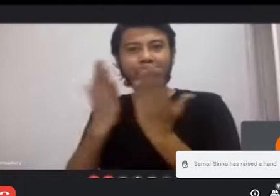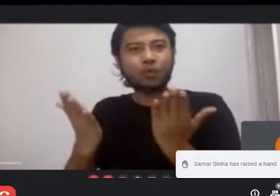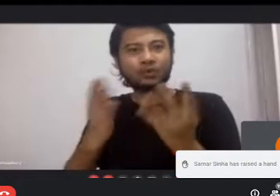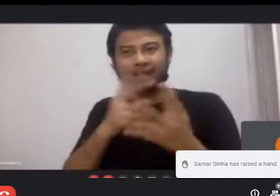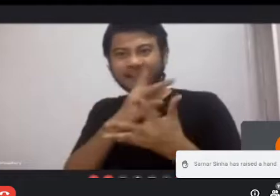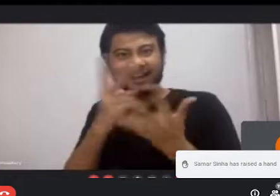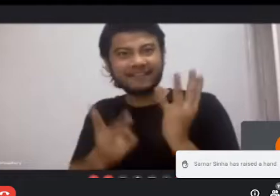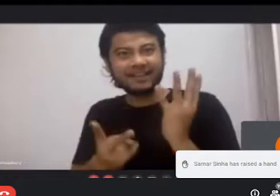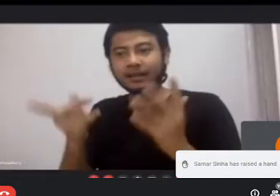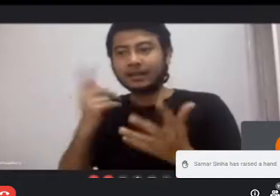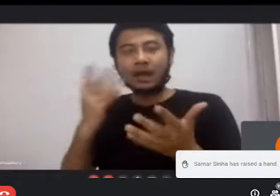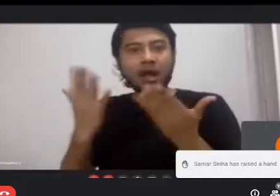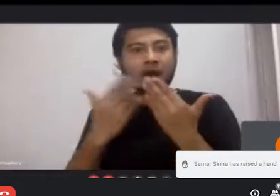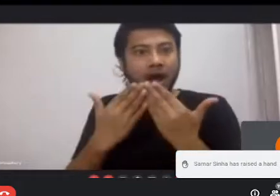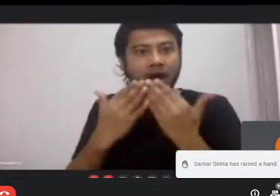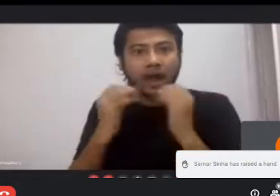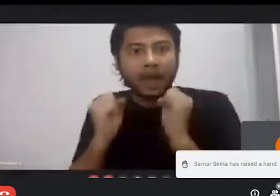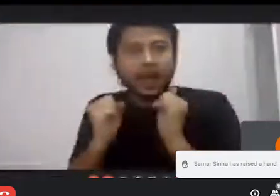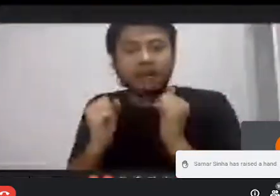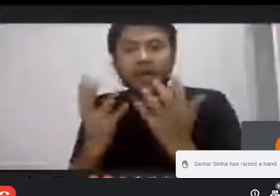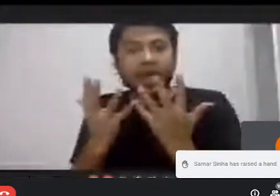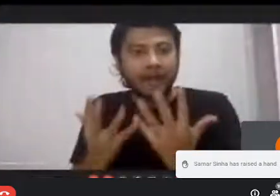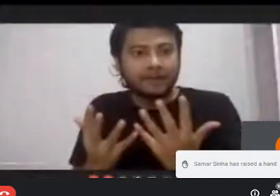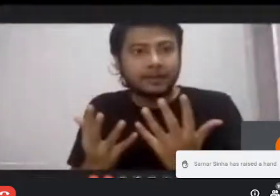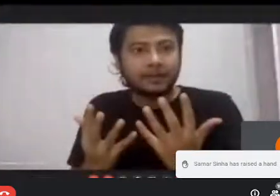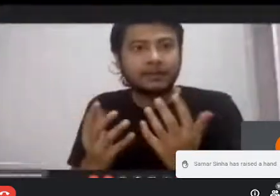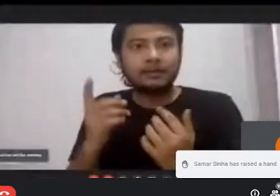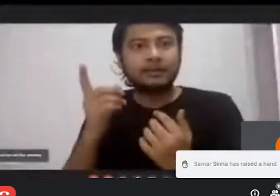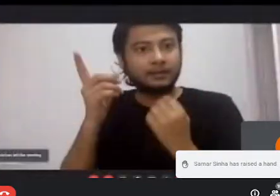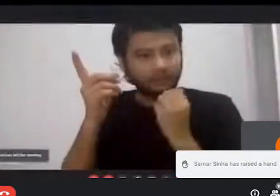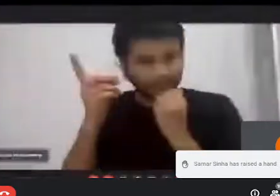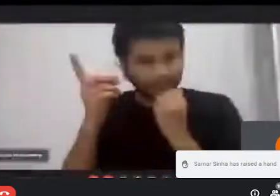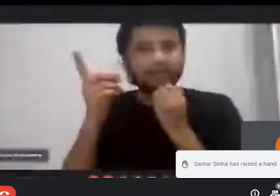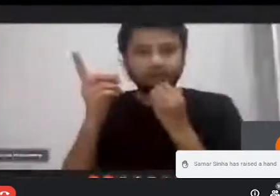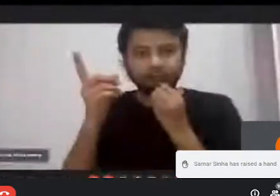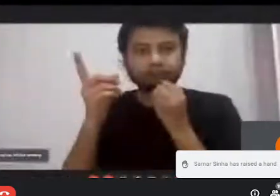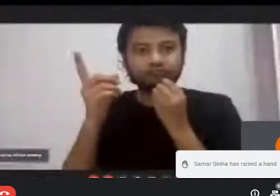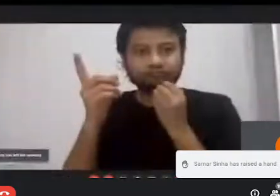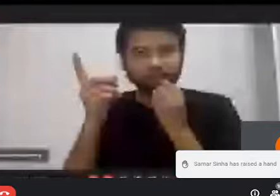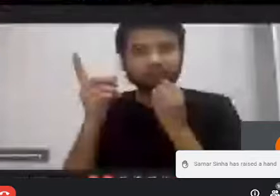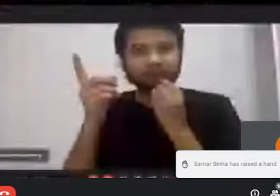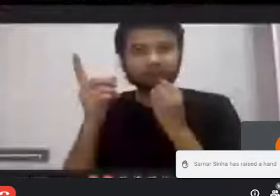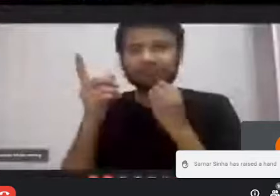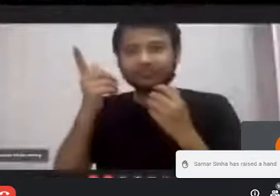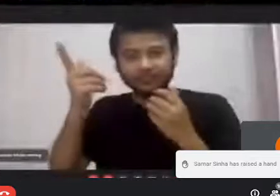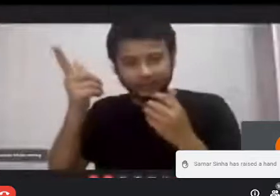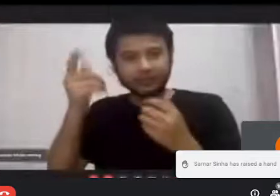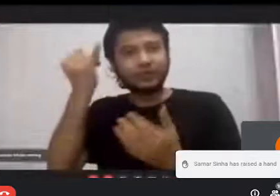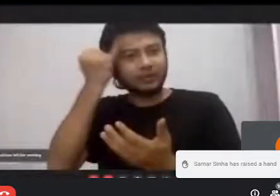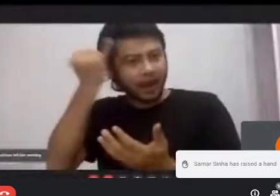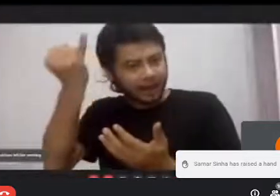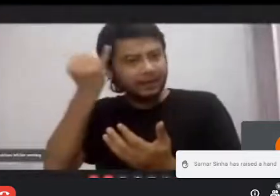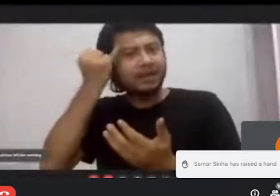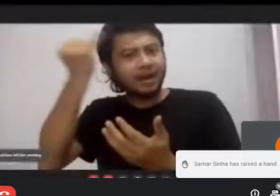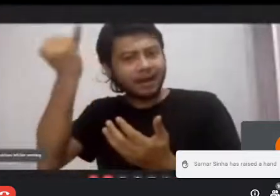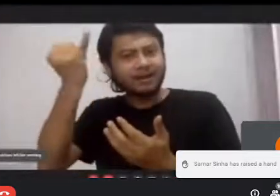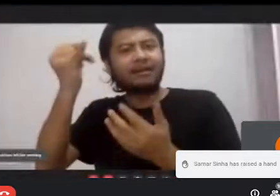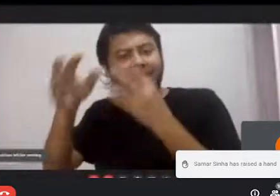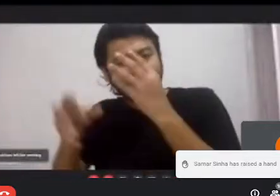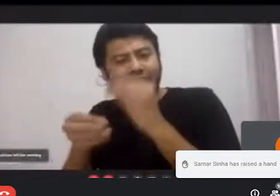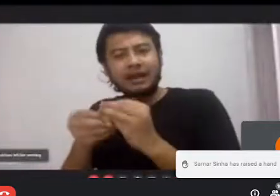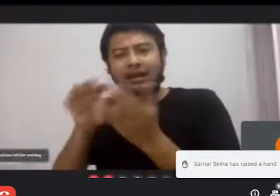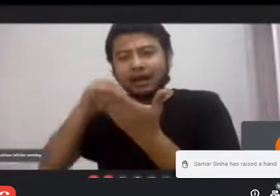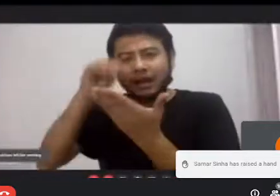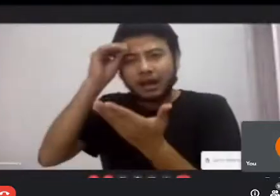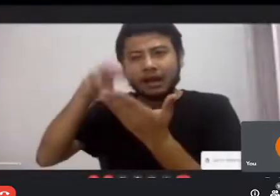the other innovations in learning. We have a hand up now from